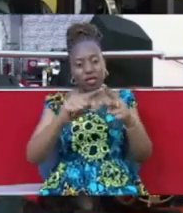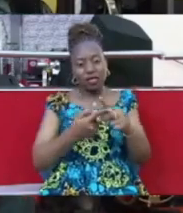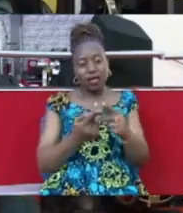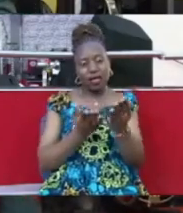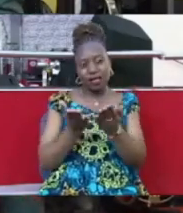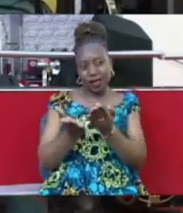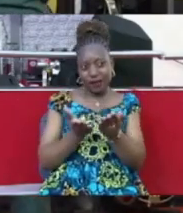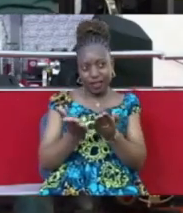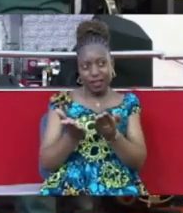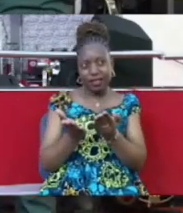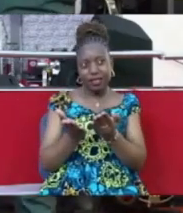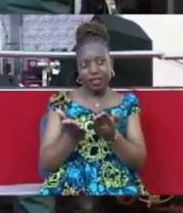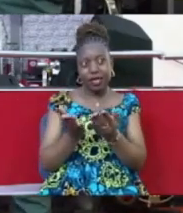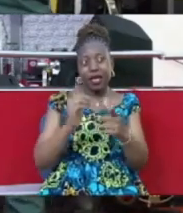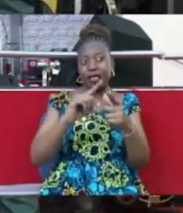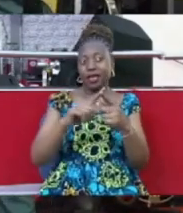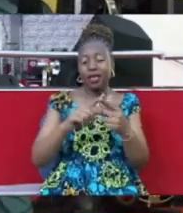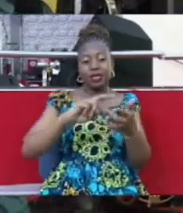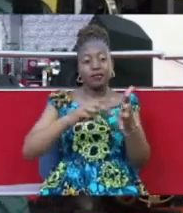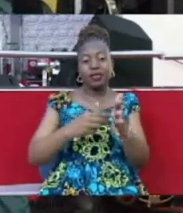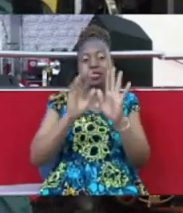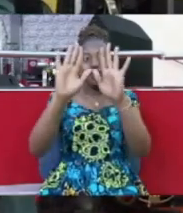And so it's not so important.